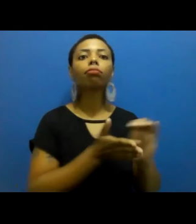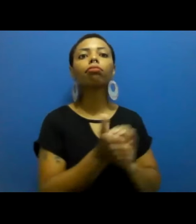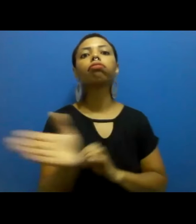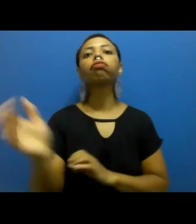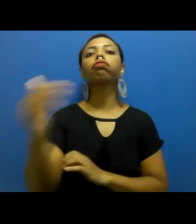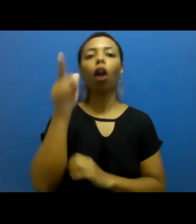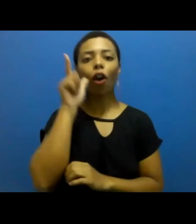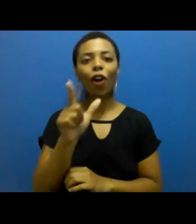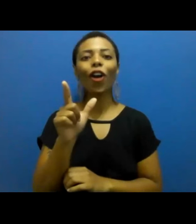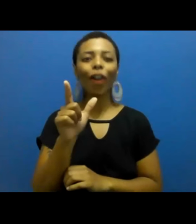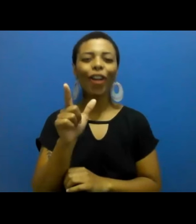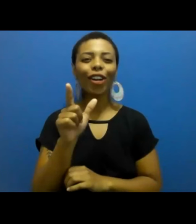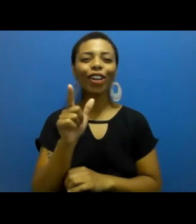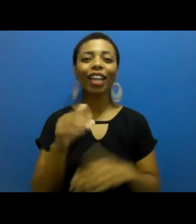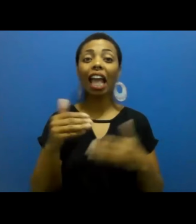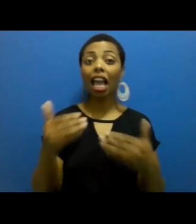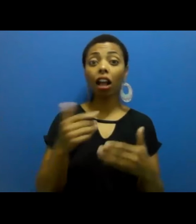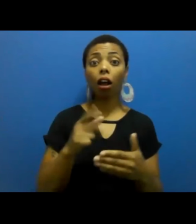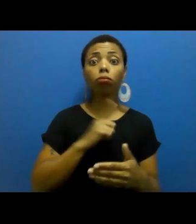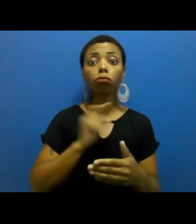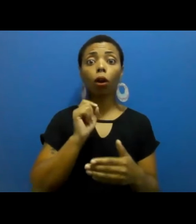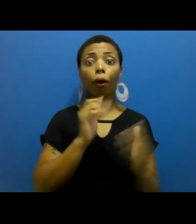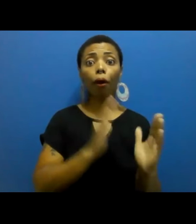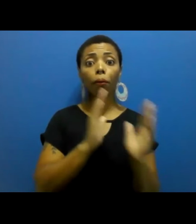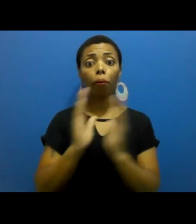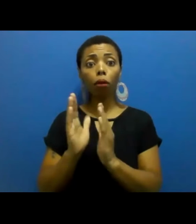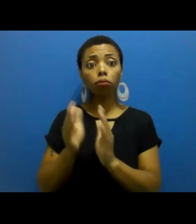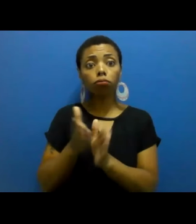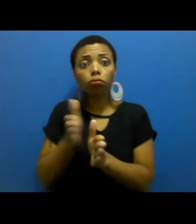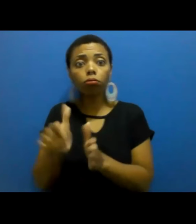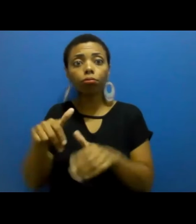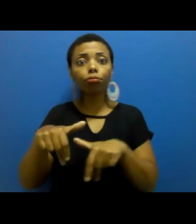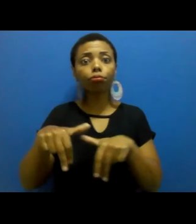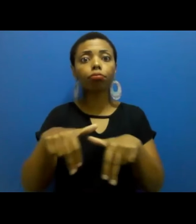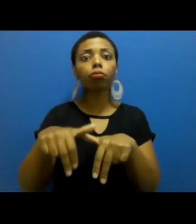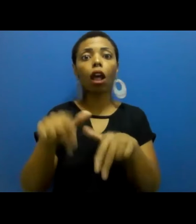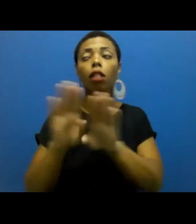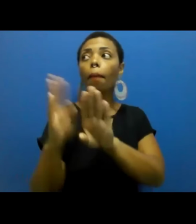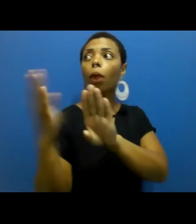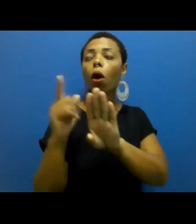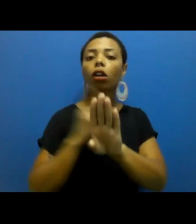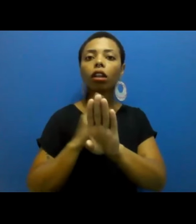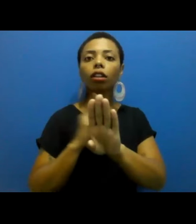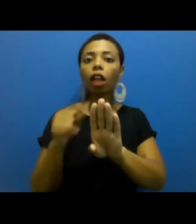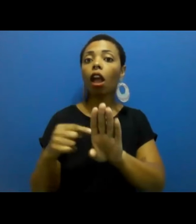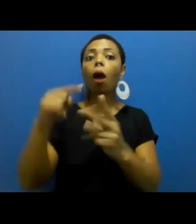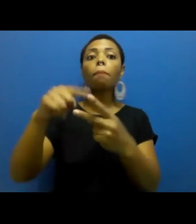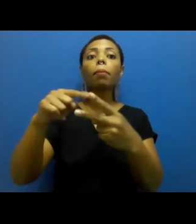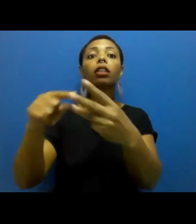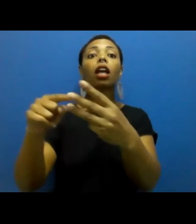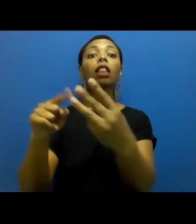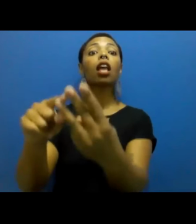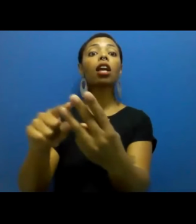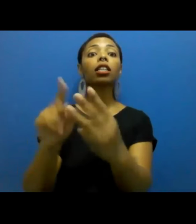You walk besides the wall, and then you find doors. The first, the second, and the third door, that's the